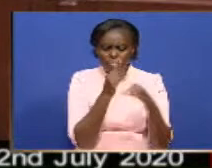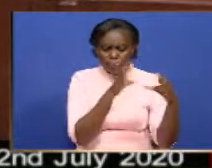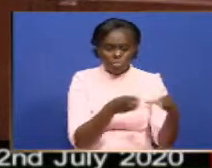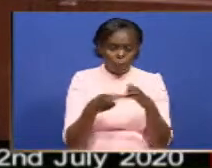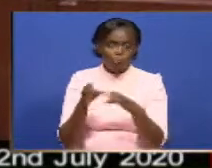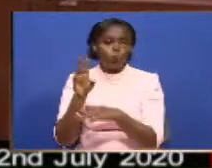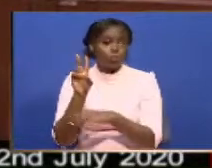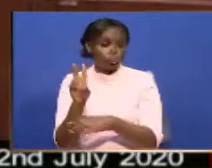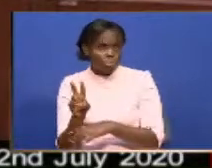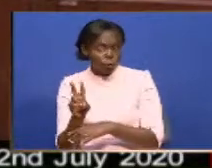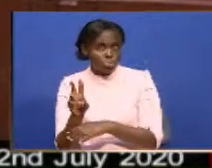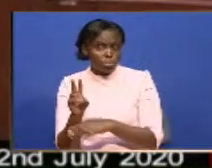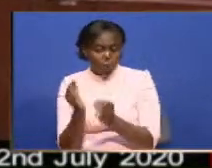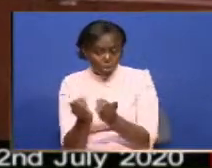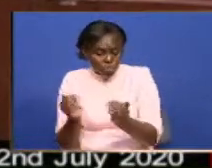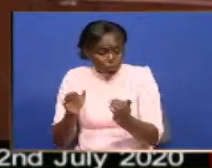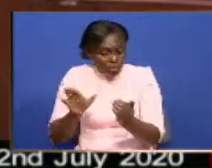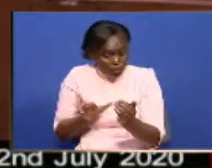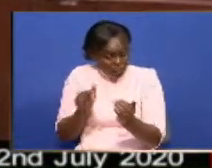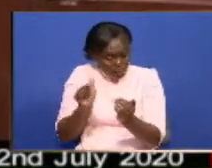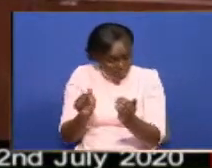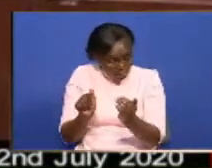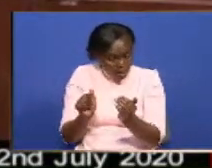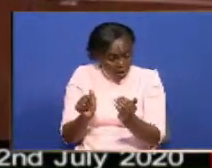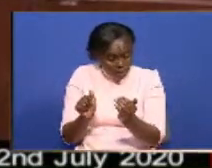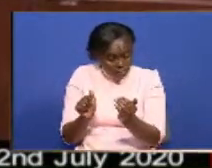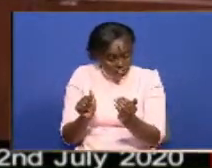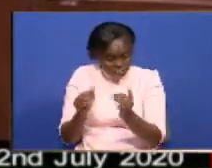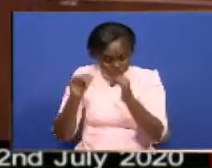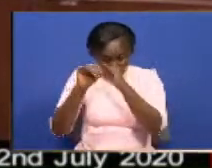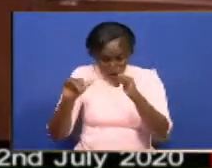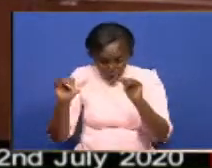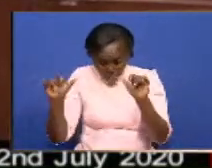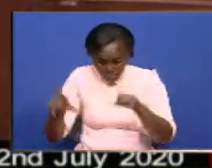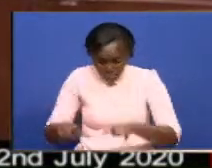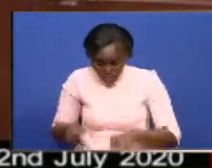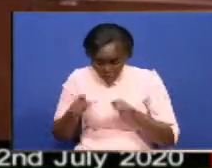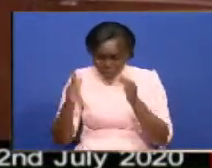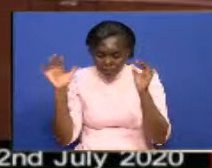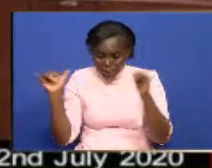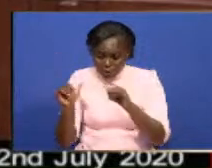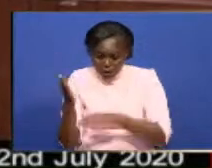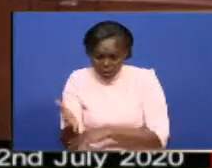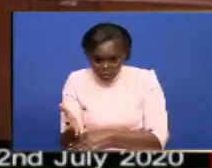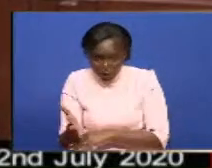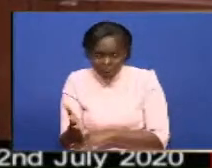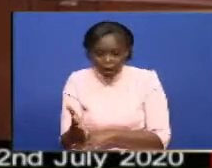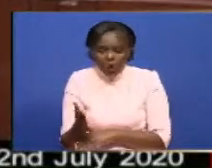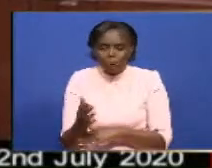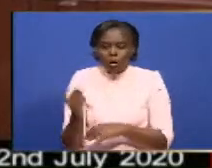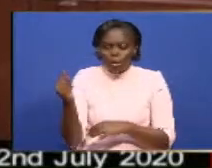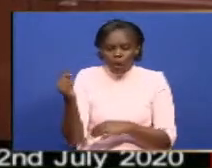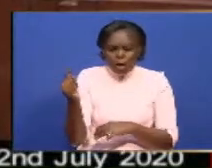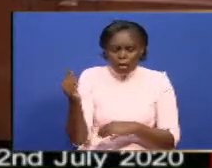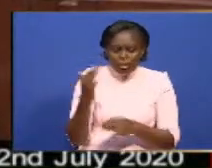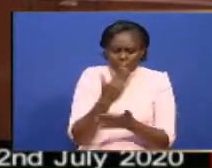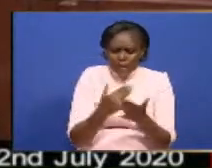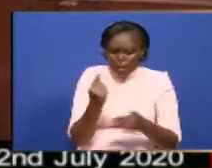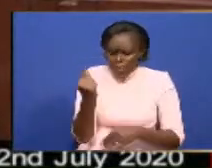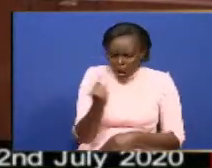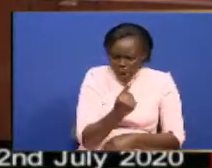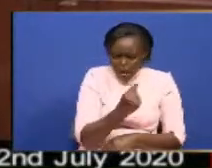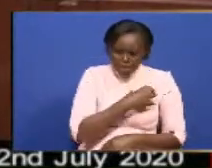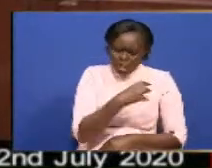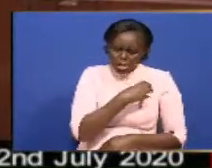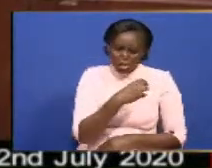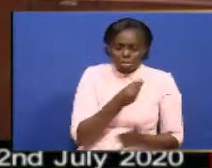There are those women and children who are vulnerable. They were concentrated in camps. There are those who want money. They came